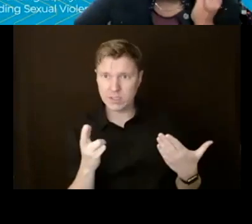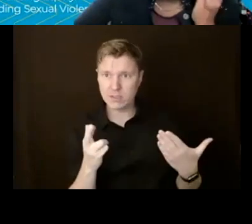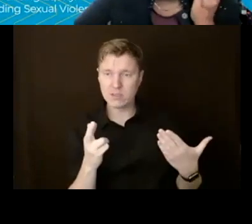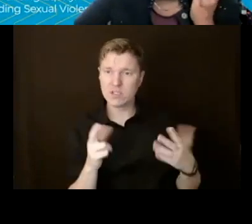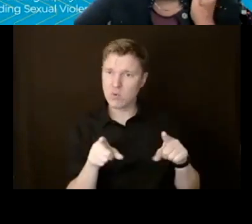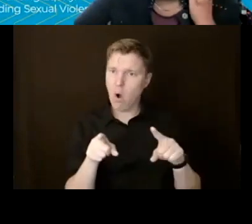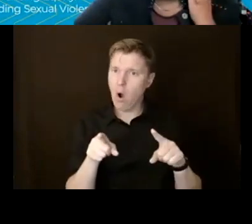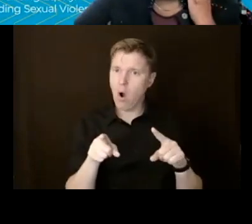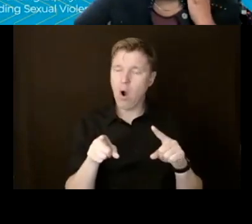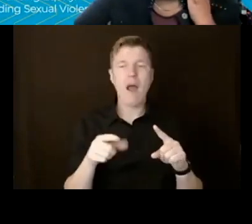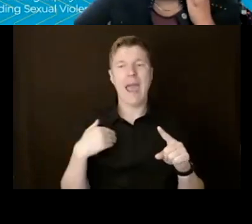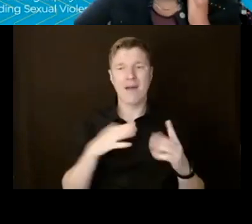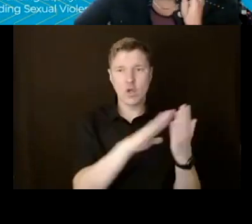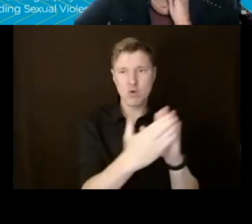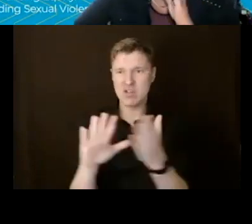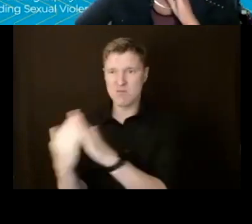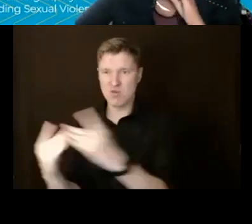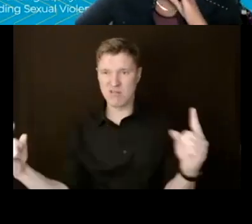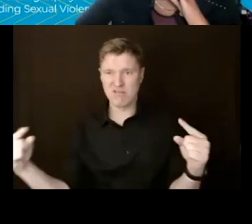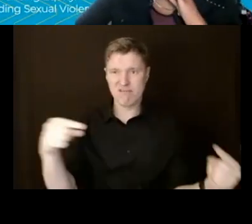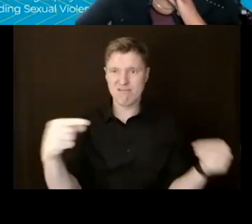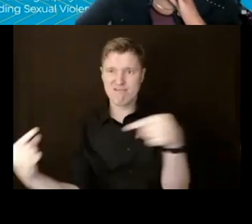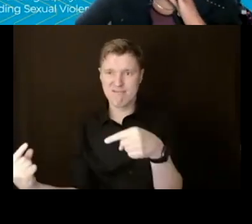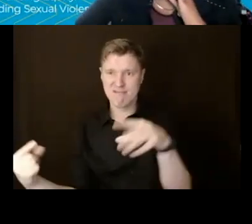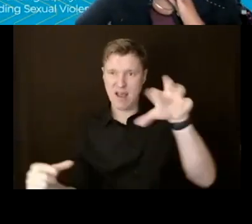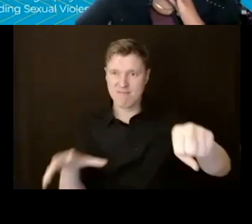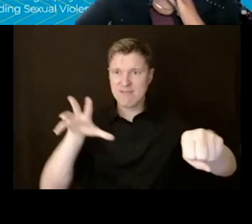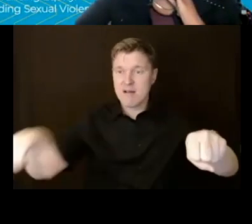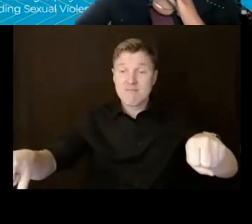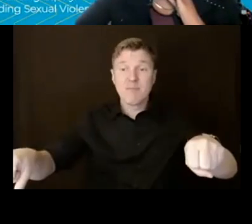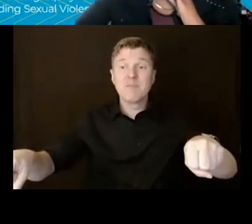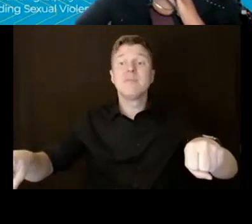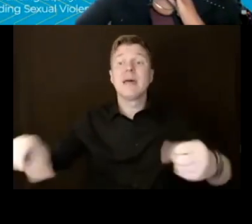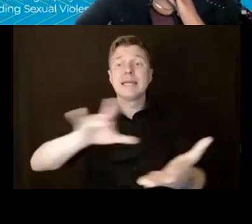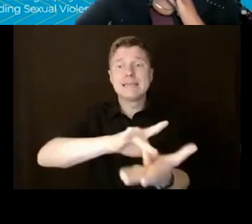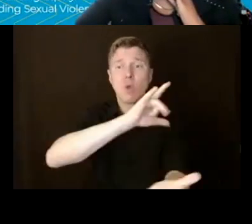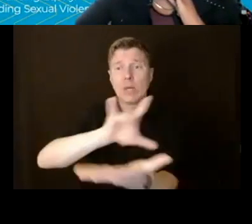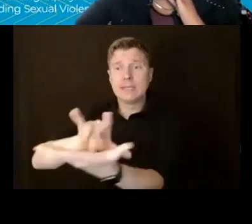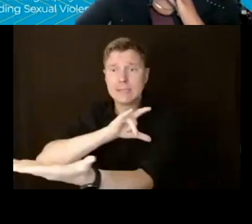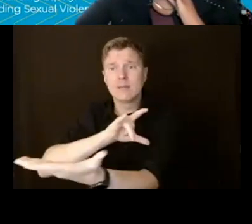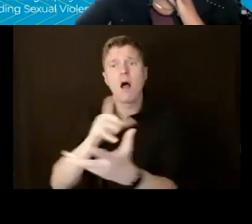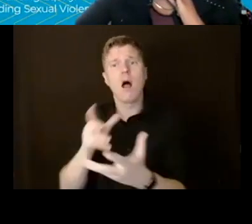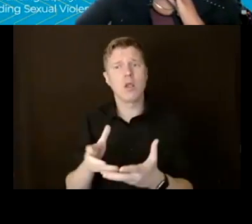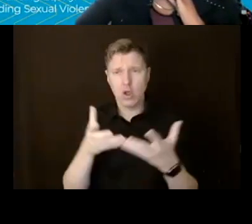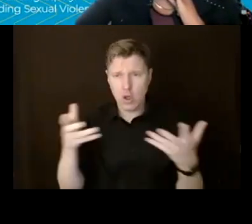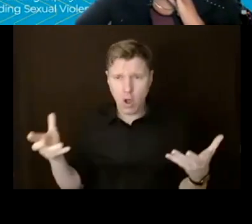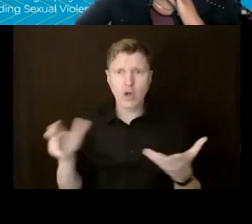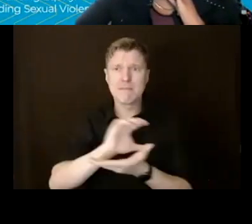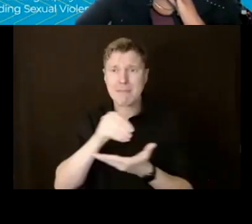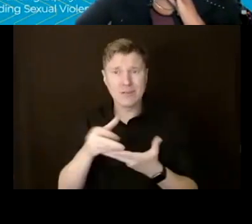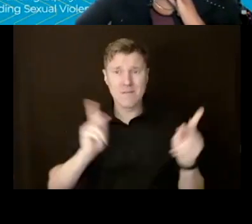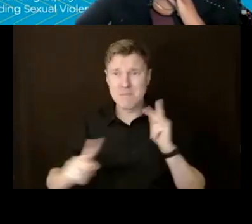communities against one another and to extract and exploit large amounts of people's wages